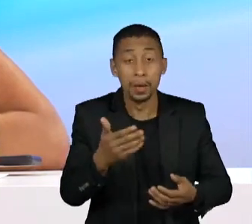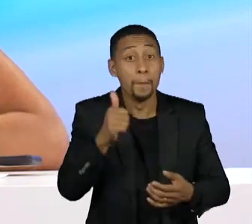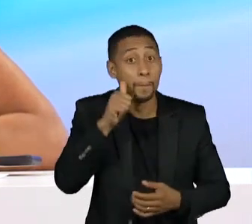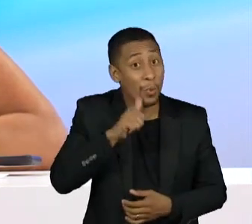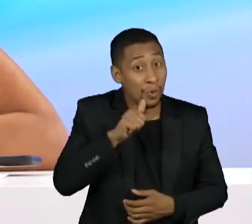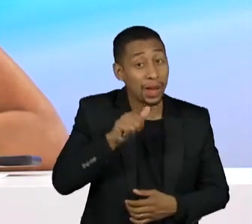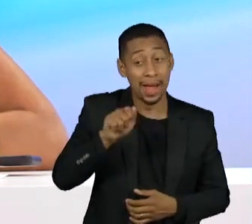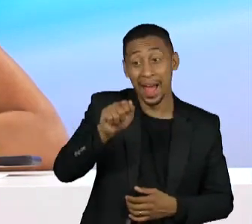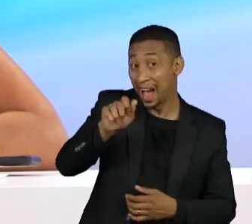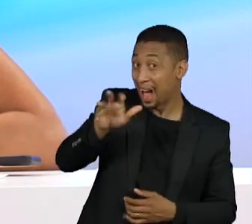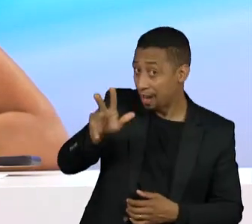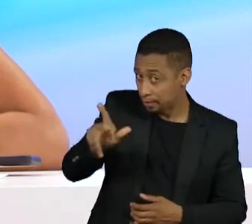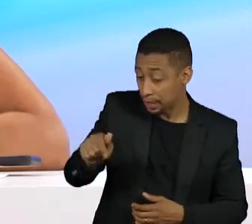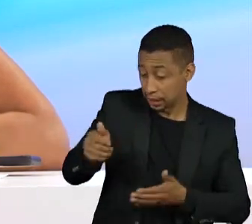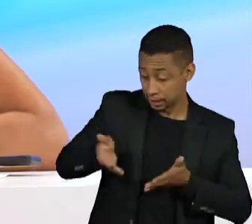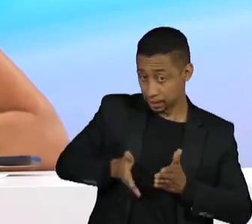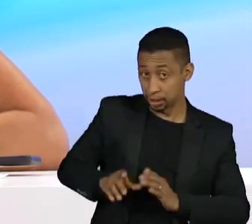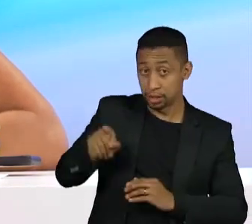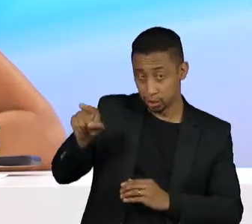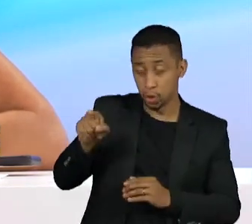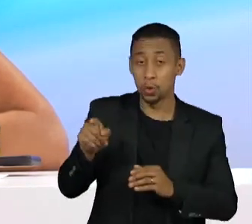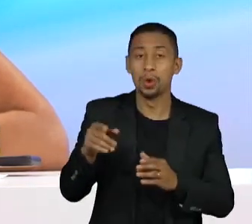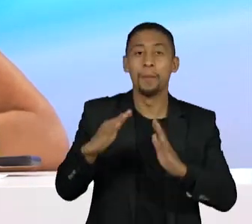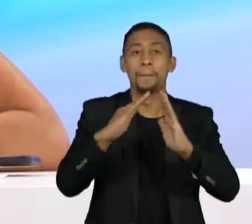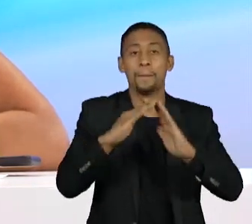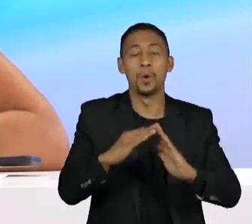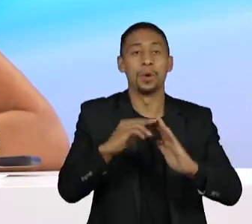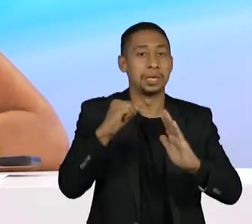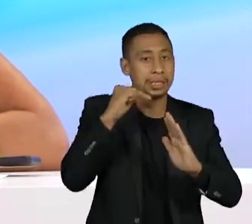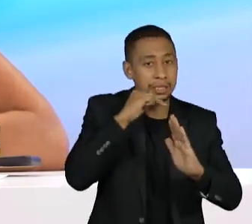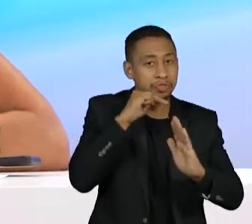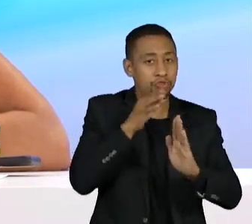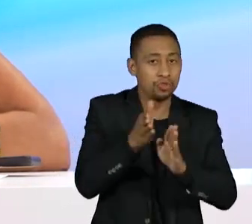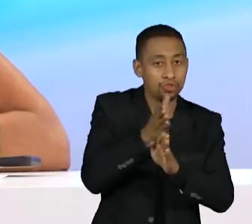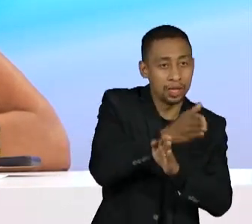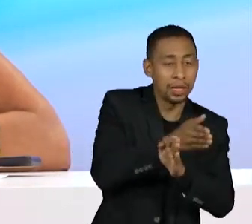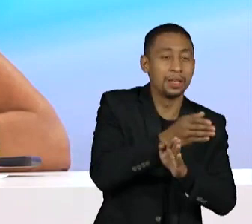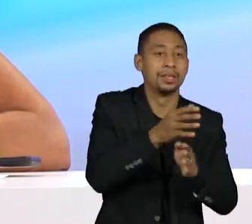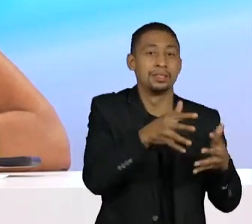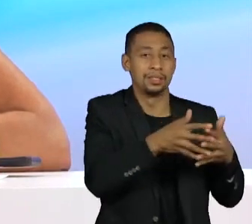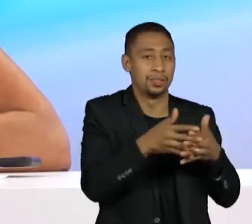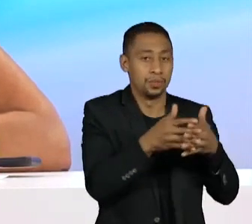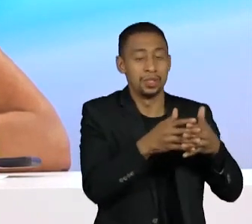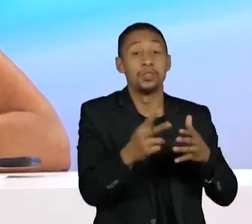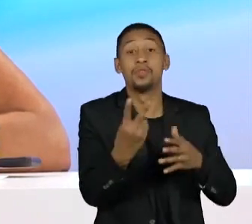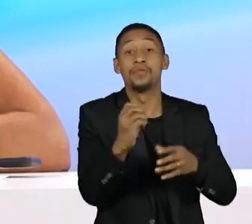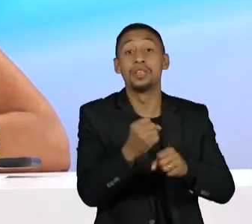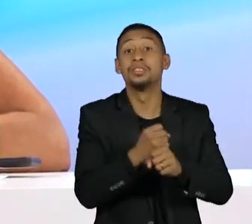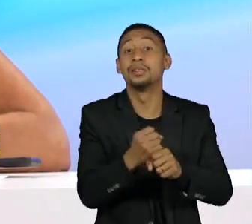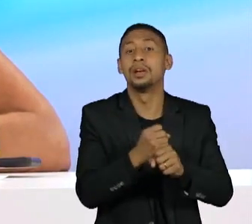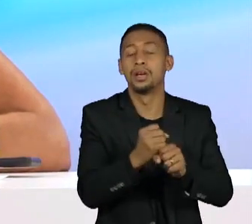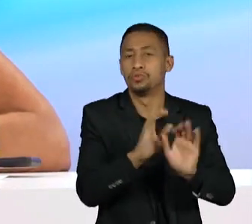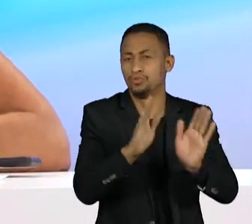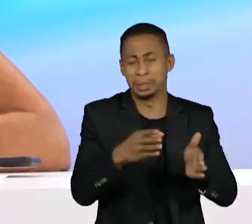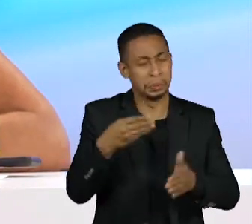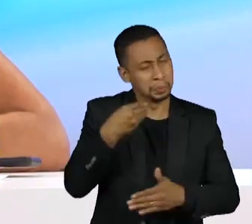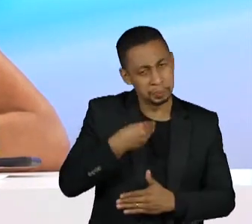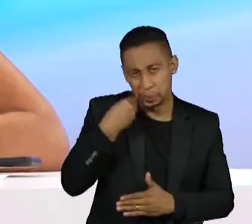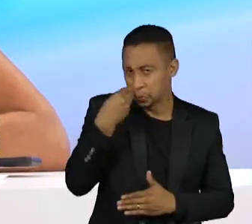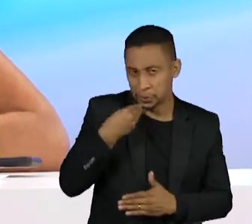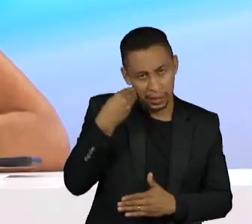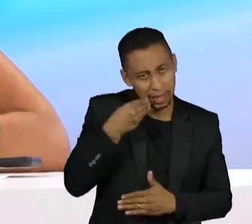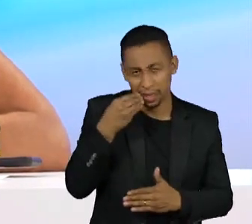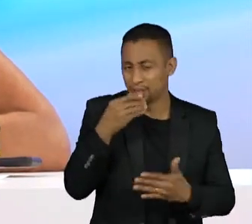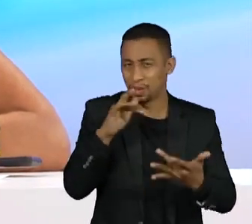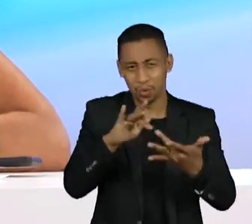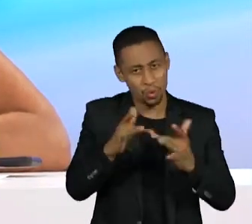africana que mora entre a Nigéria e os Estados Unidos há mais de 20 anos, tem muita experiência e contato